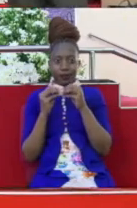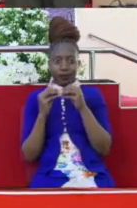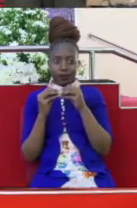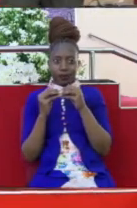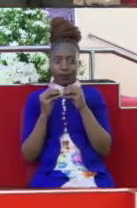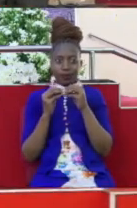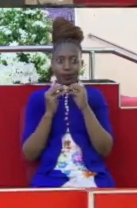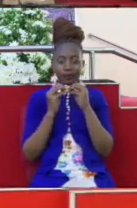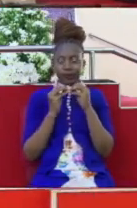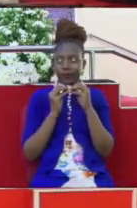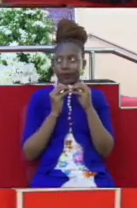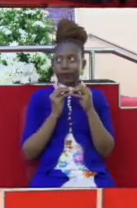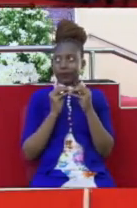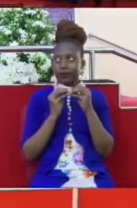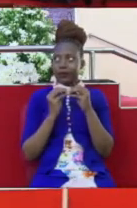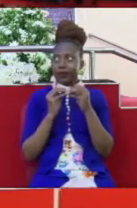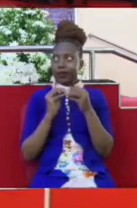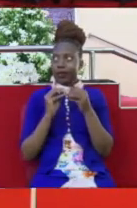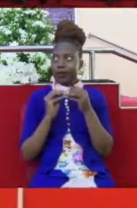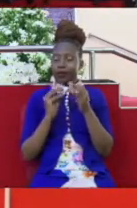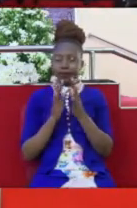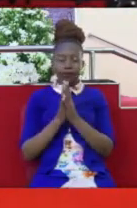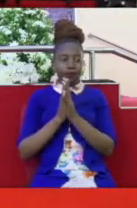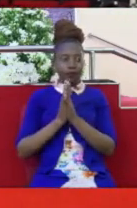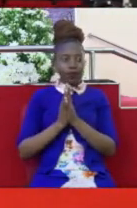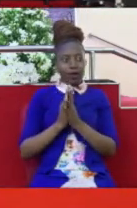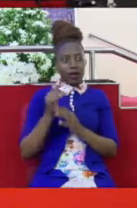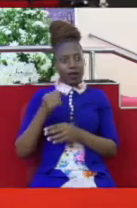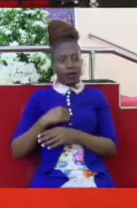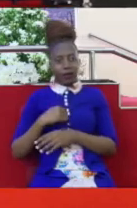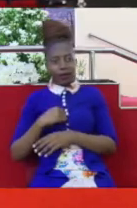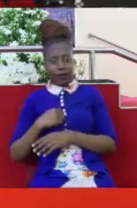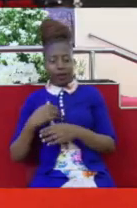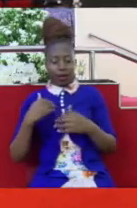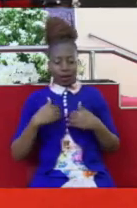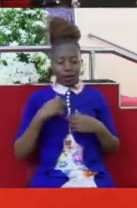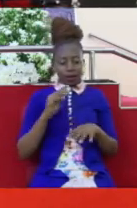It gave me an afternoon for me to meditate. Na ikanipatia nafasi mzuri ya mimi